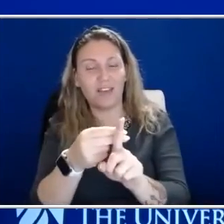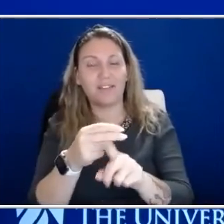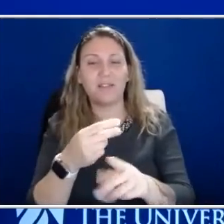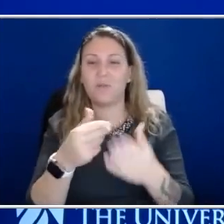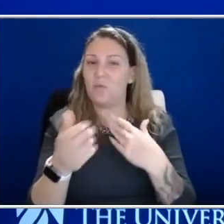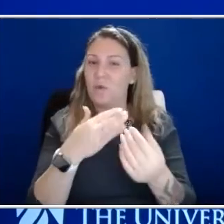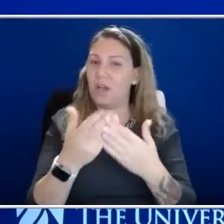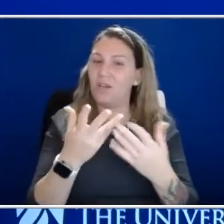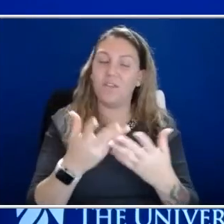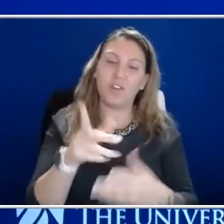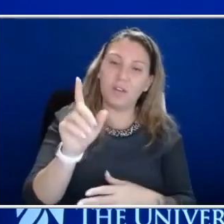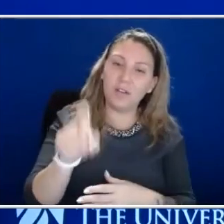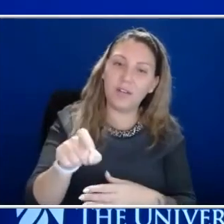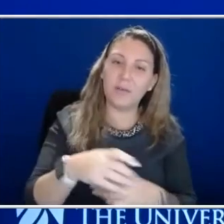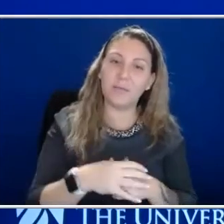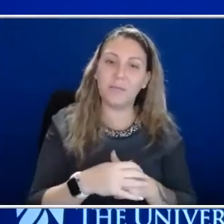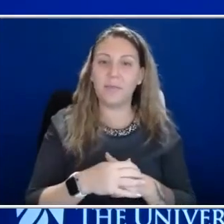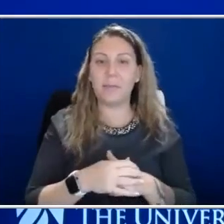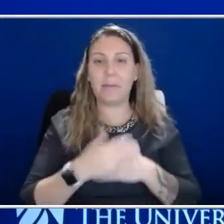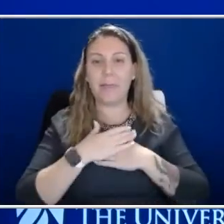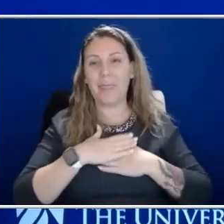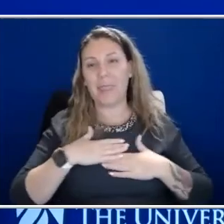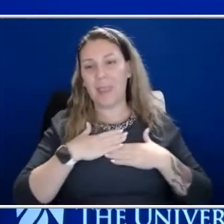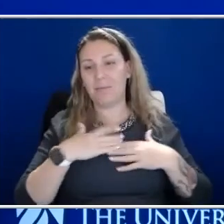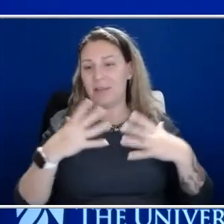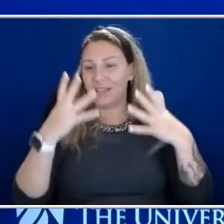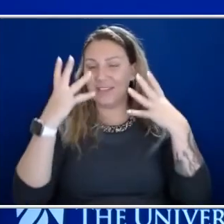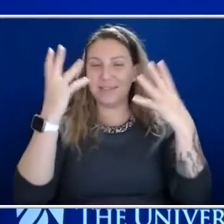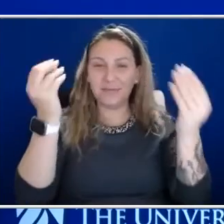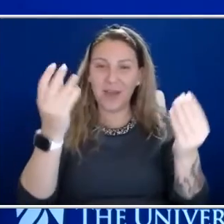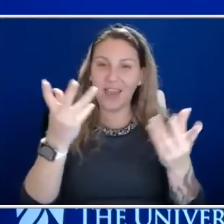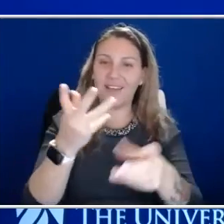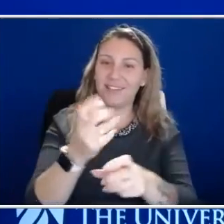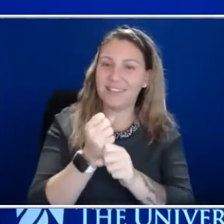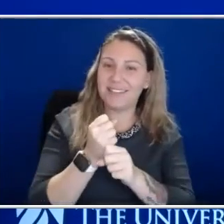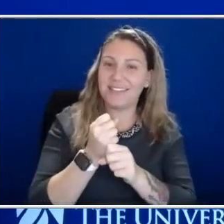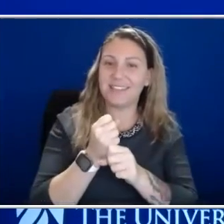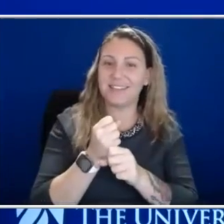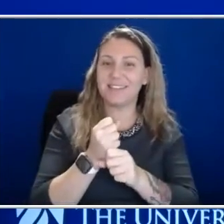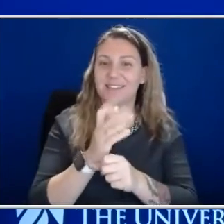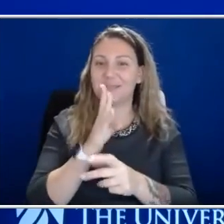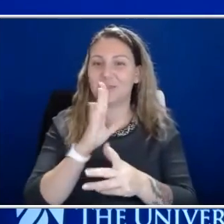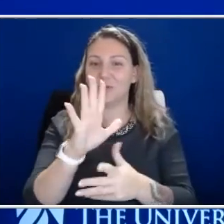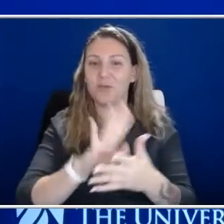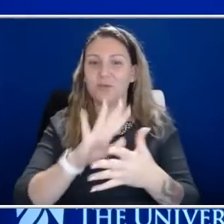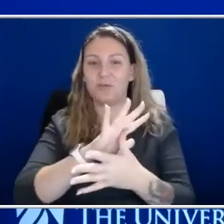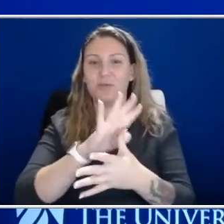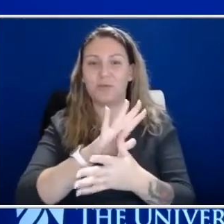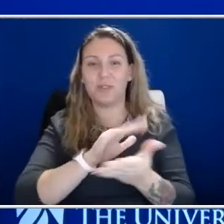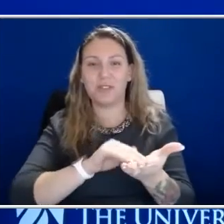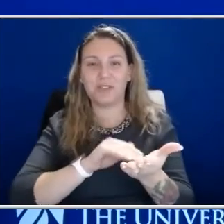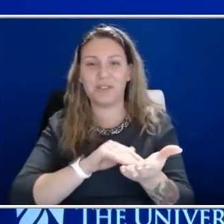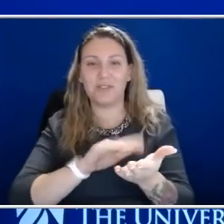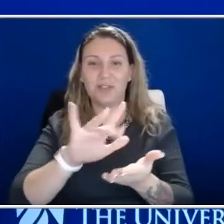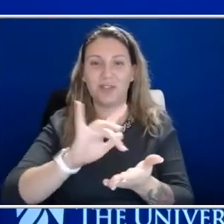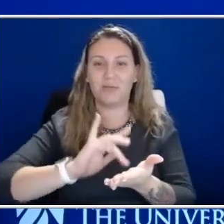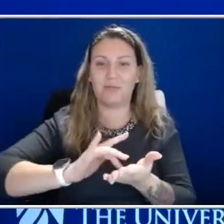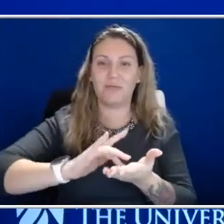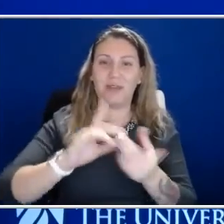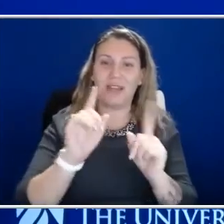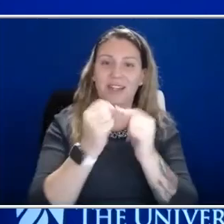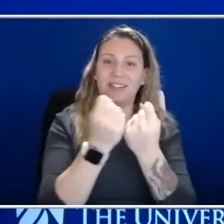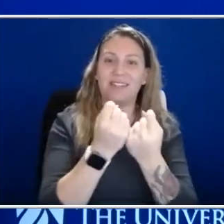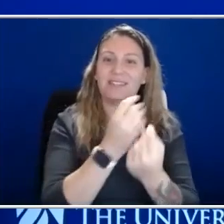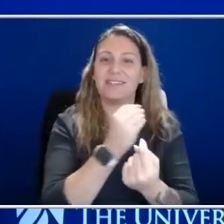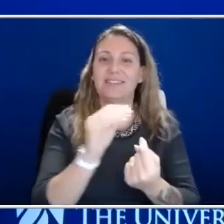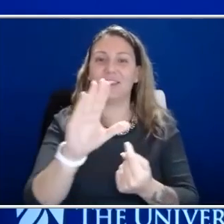be. Please go out and get them. Talk to your primary care physician, your medical teams, even your